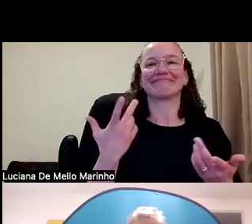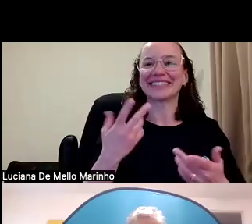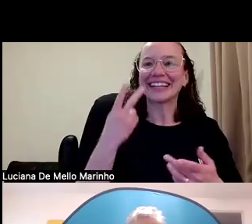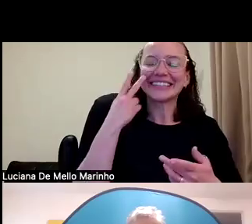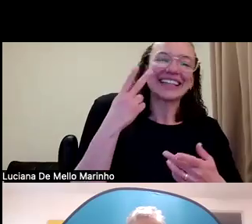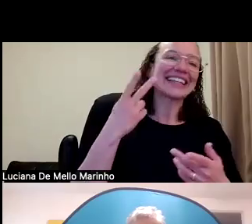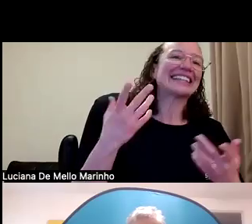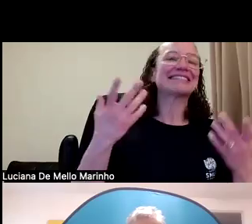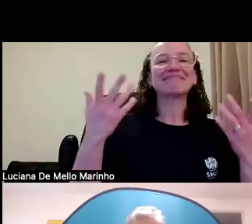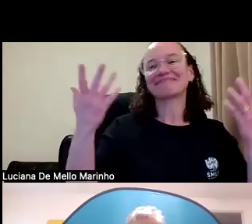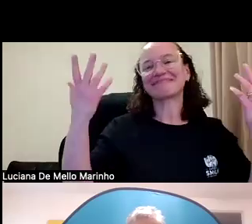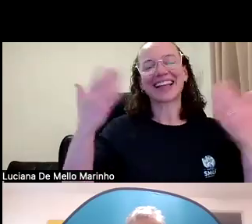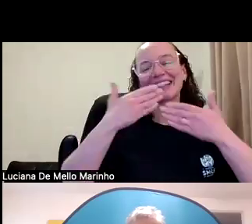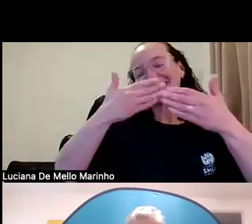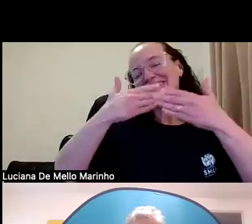and